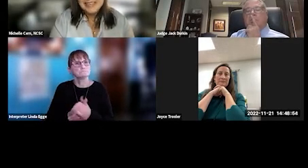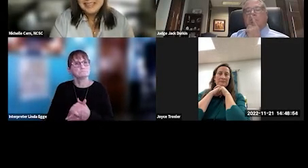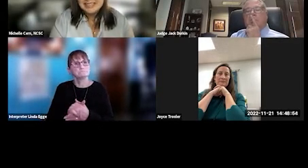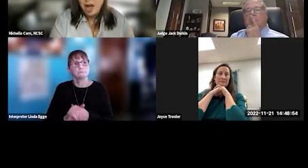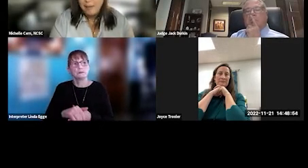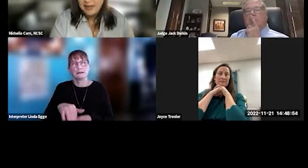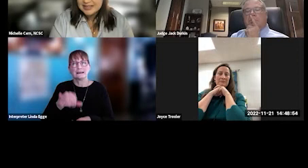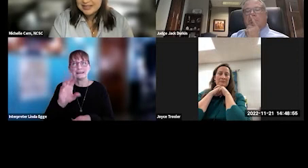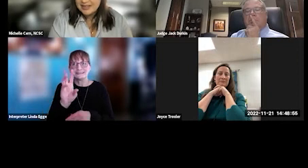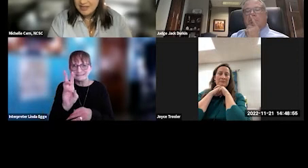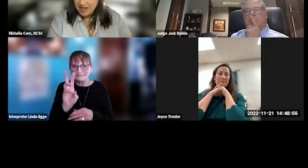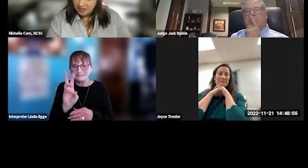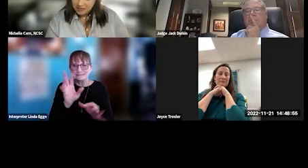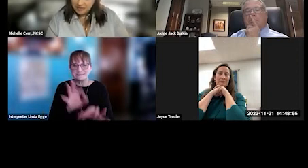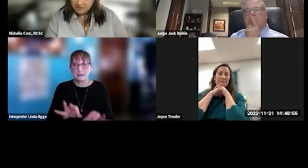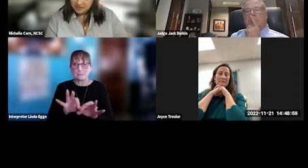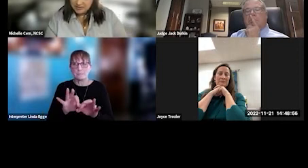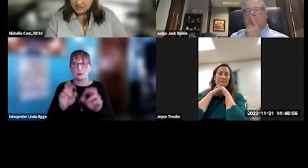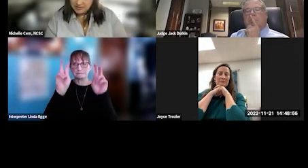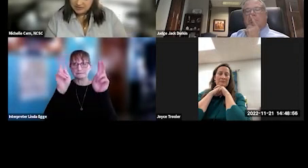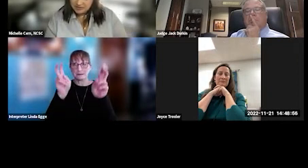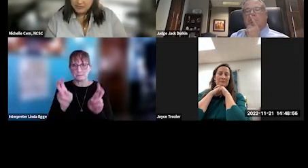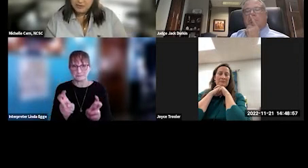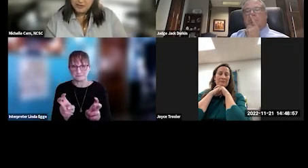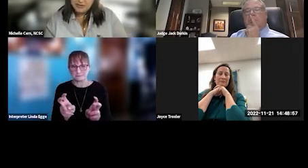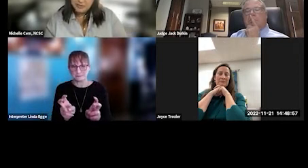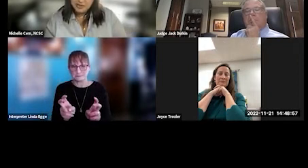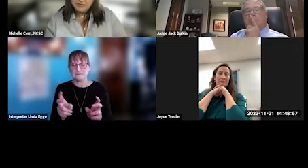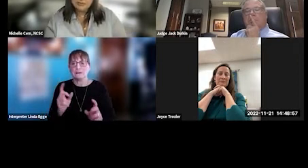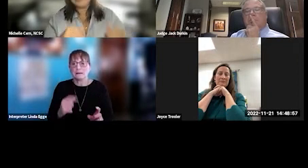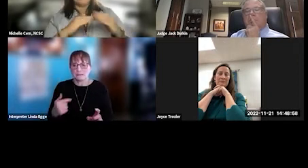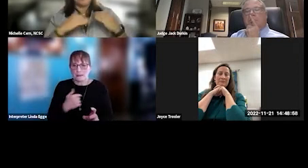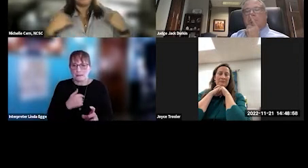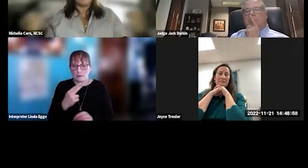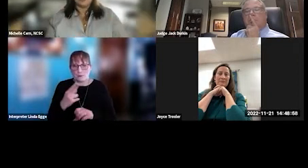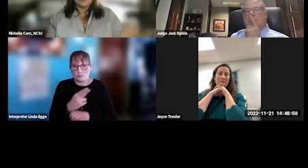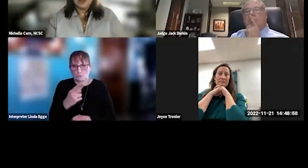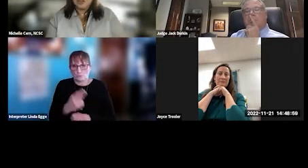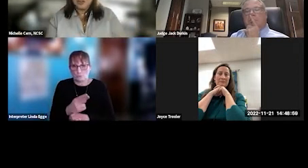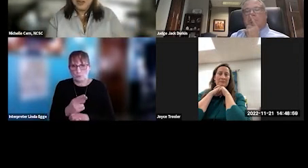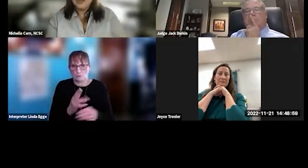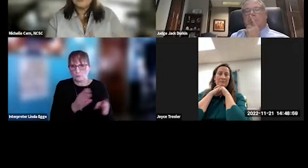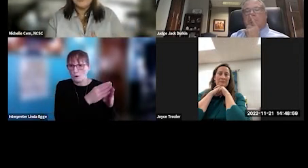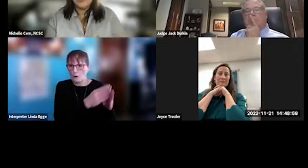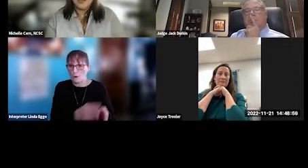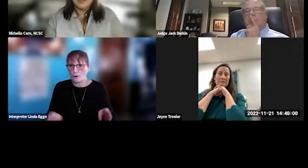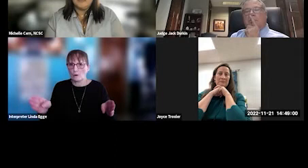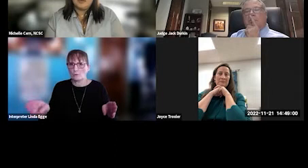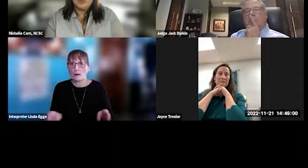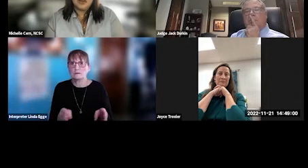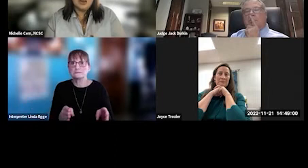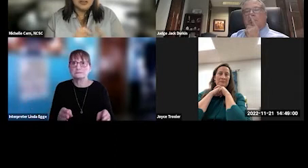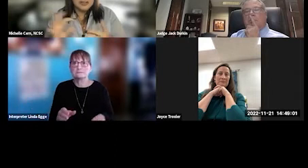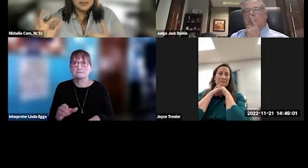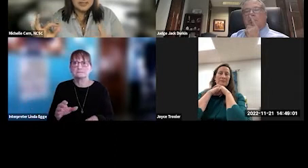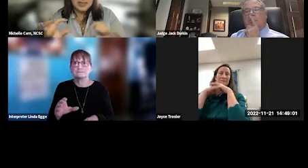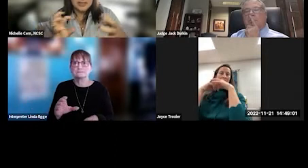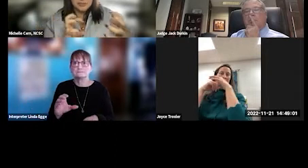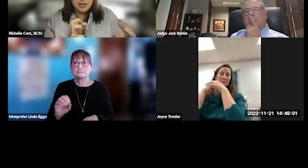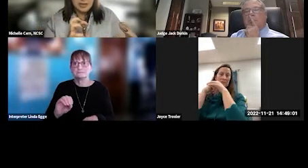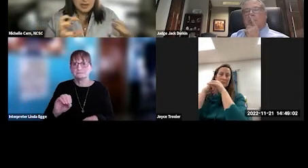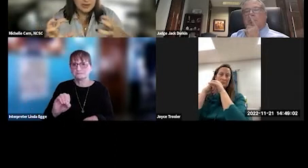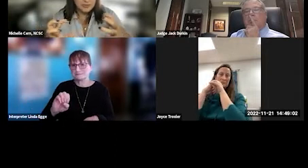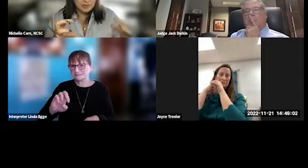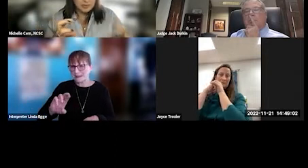6 key topics that were going to be used across RJOI, regardless of